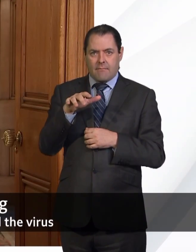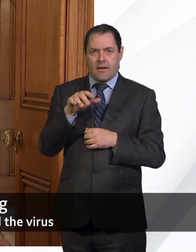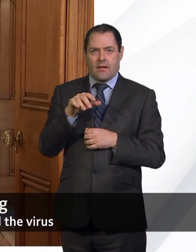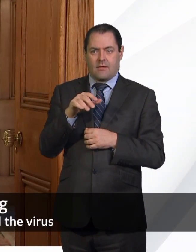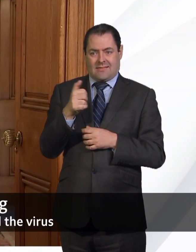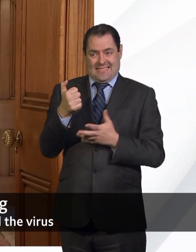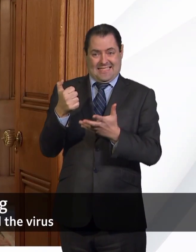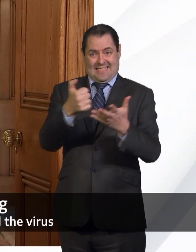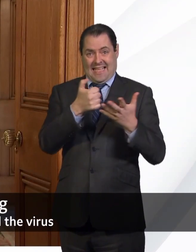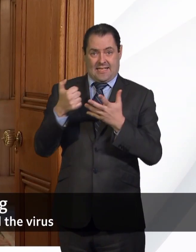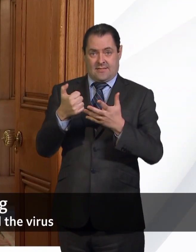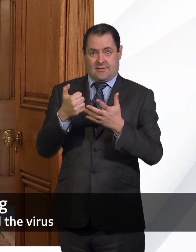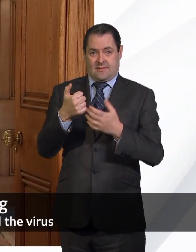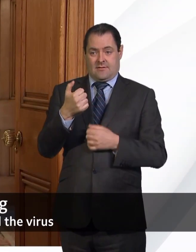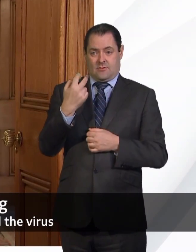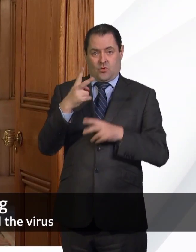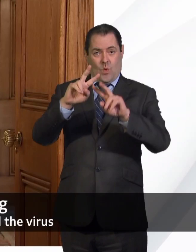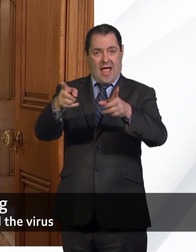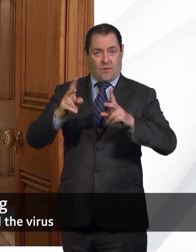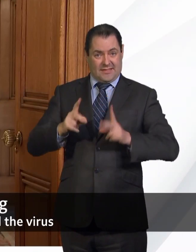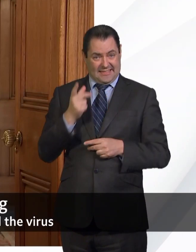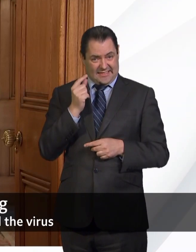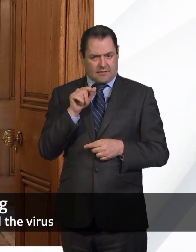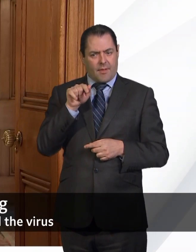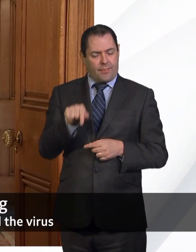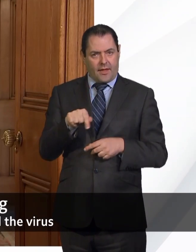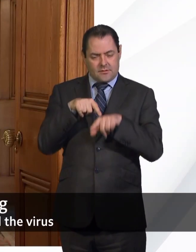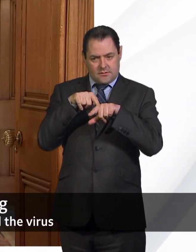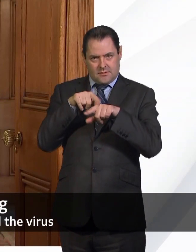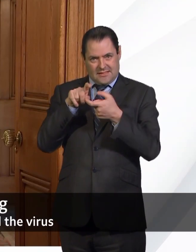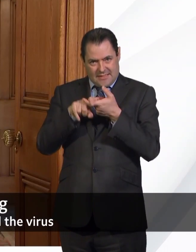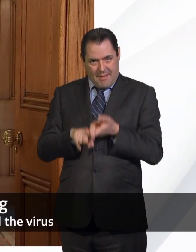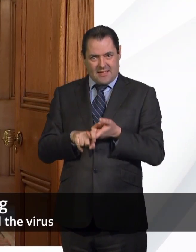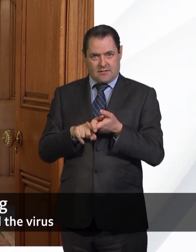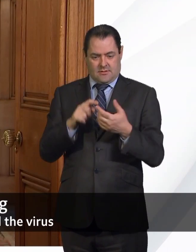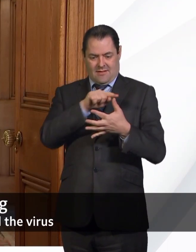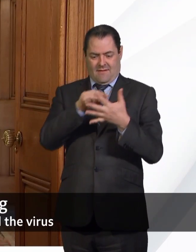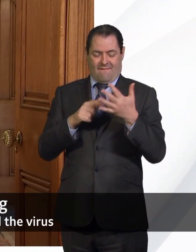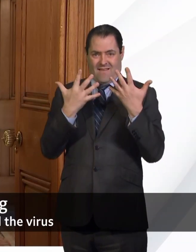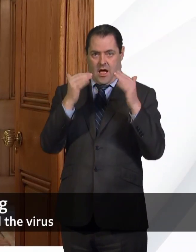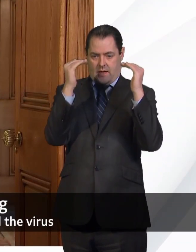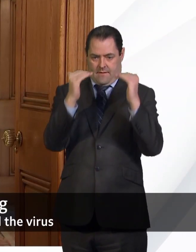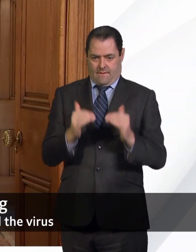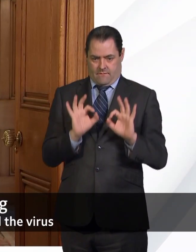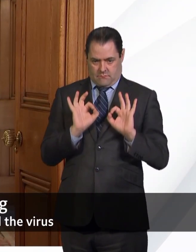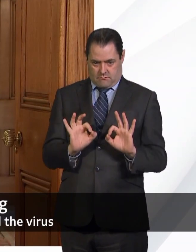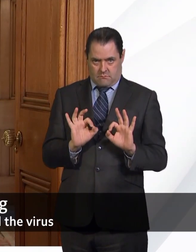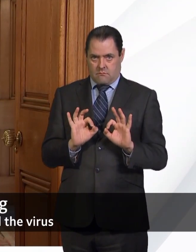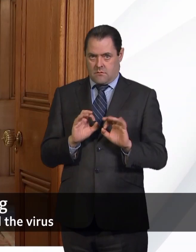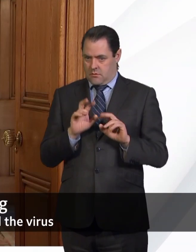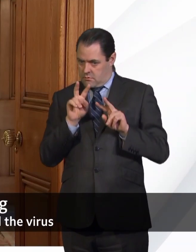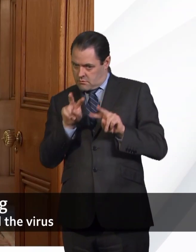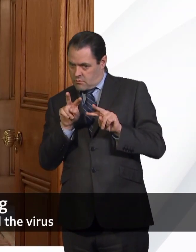again. But all of that is conditional progress, and it's conditional on our continued determination to